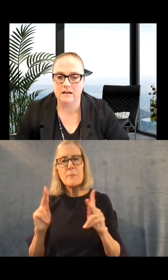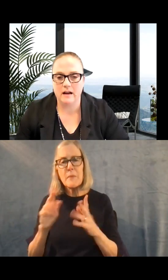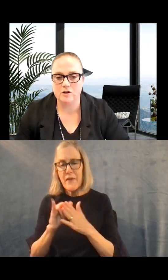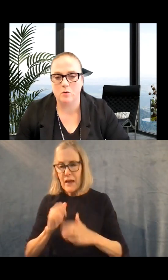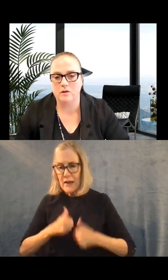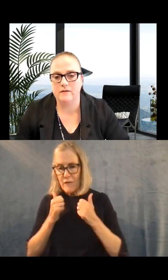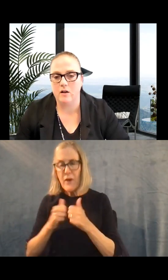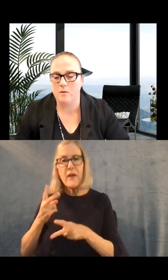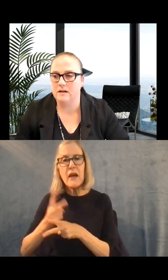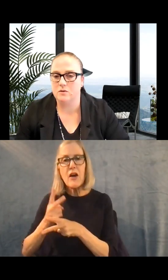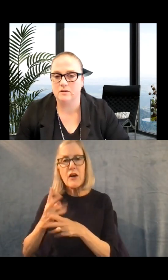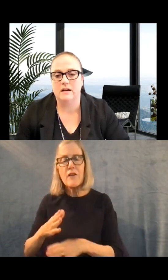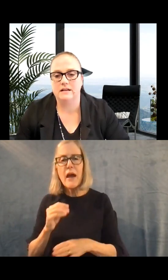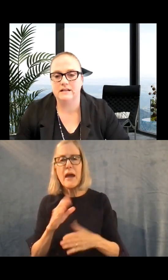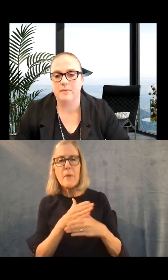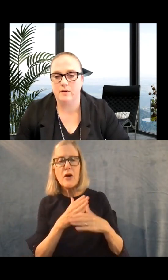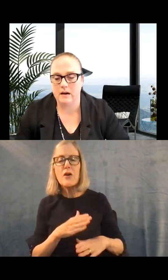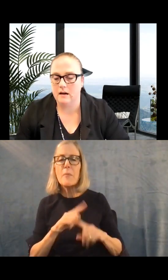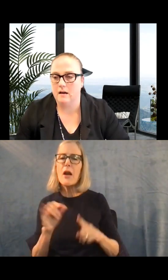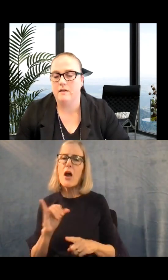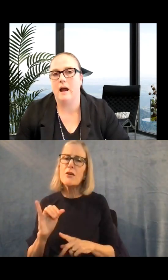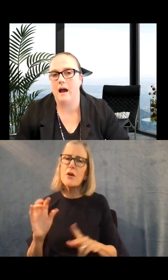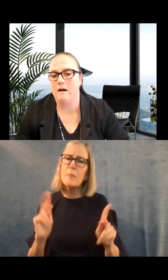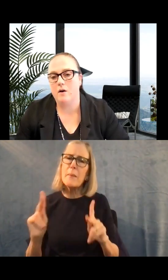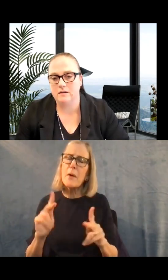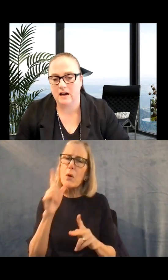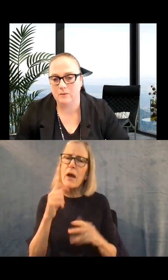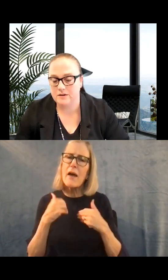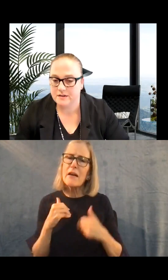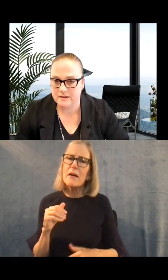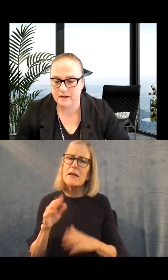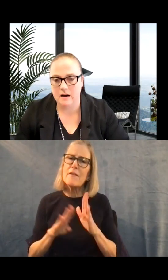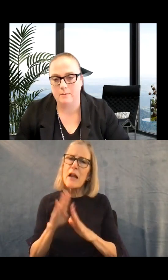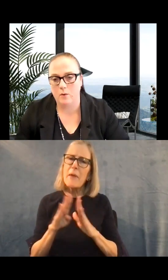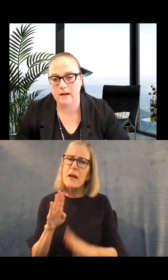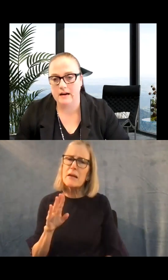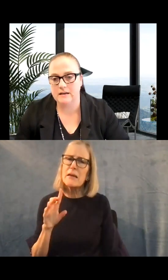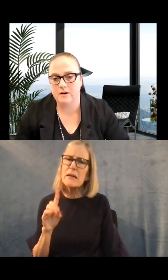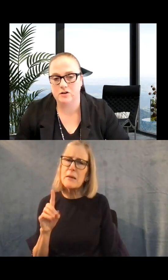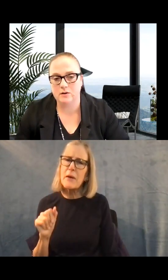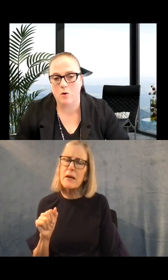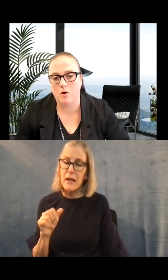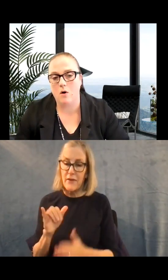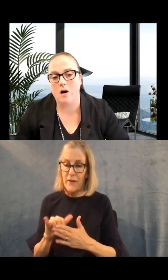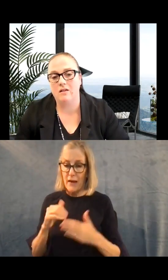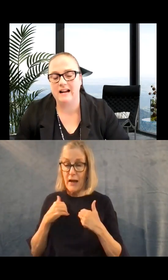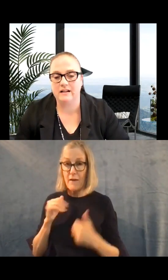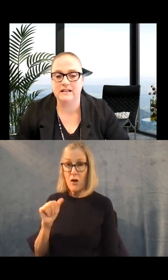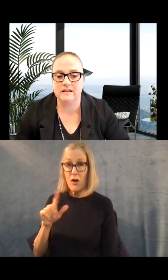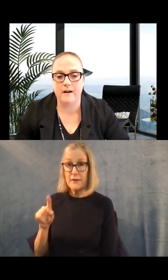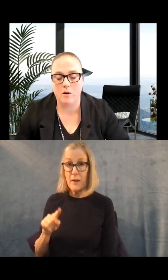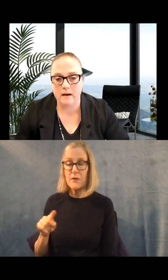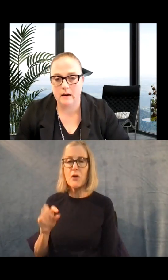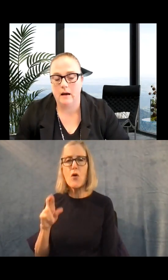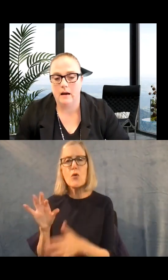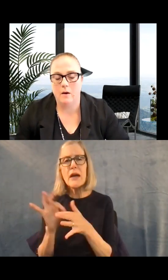with an intellectual or developmental disability that have Alzheimer's or related dementias or are likely